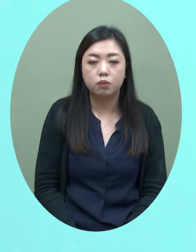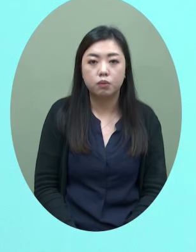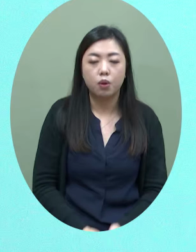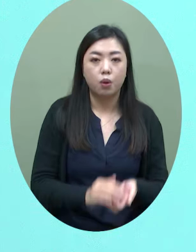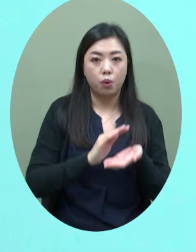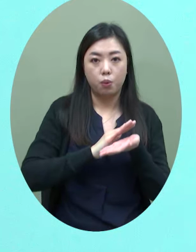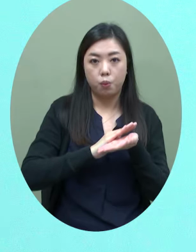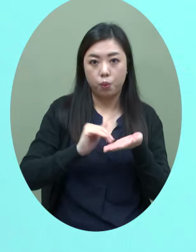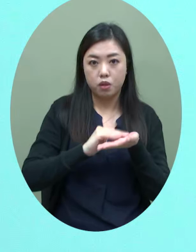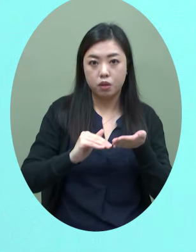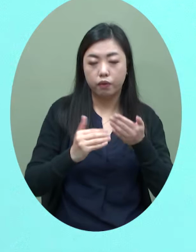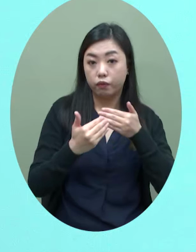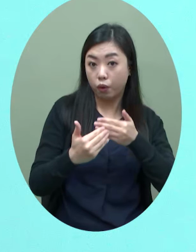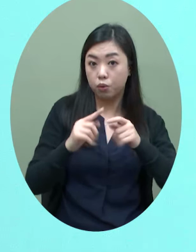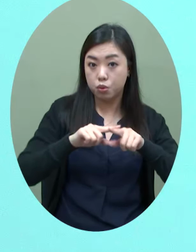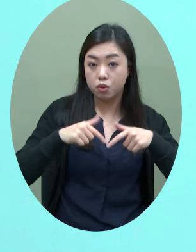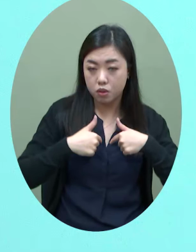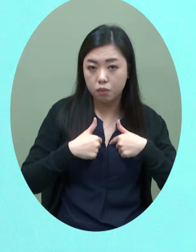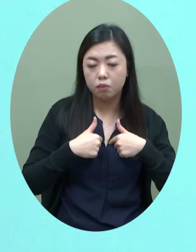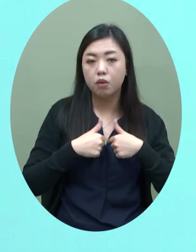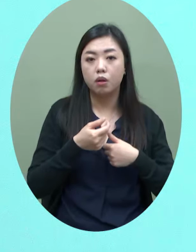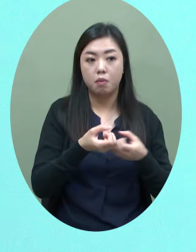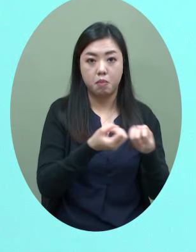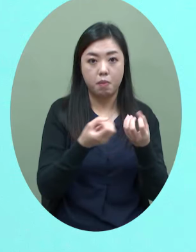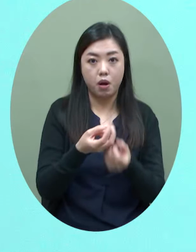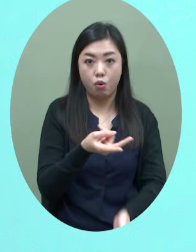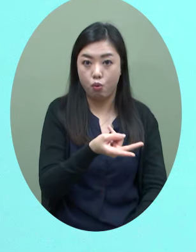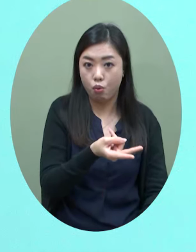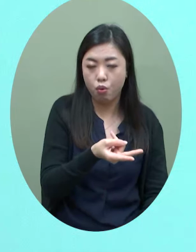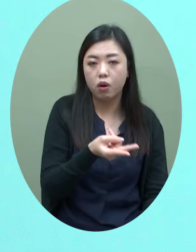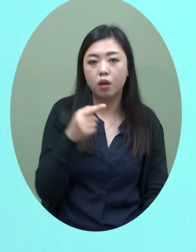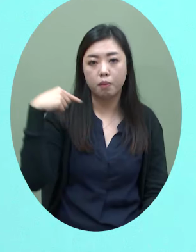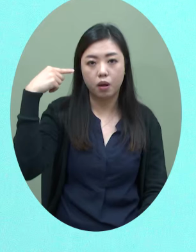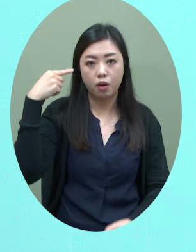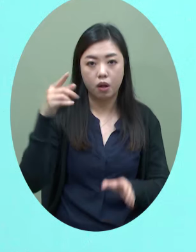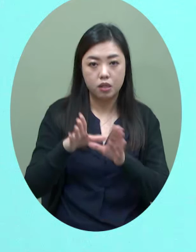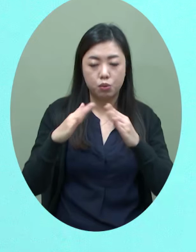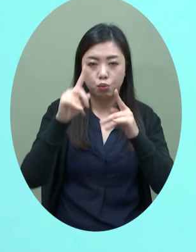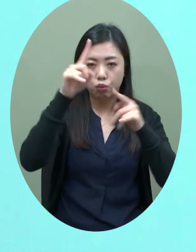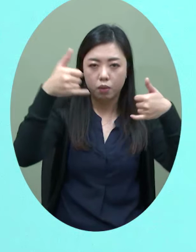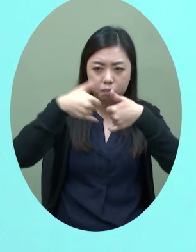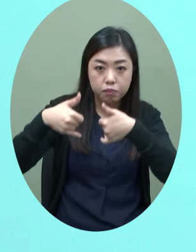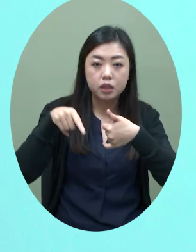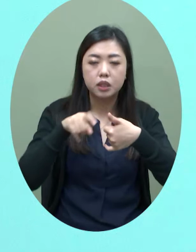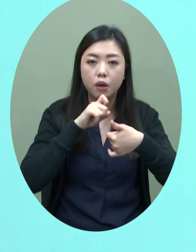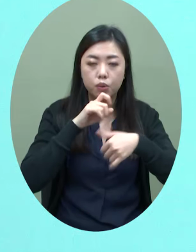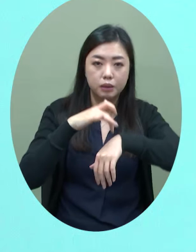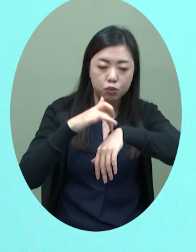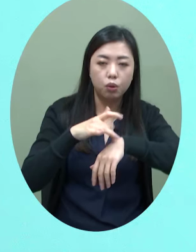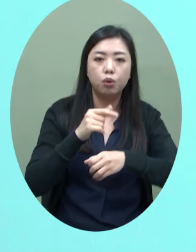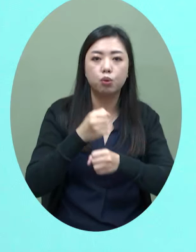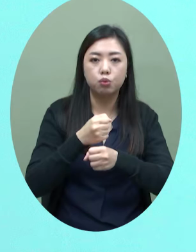confirmed cases working in the American consulate, insofar as within the workplace and outside of the workplace. So we have